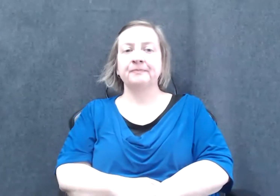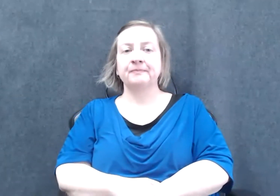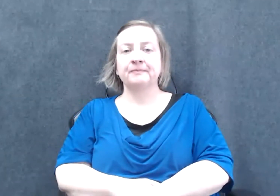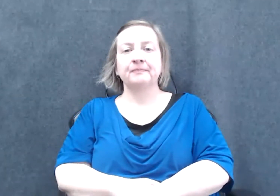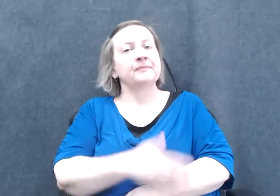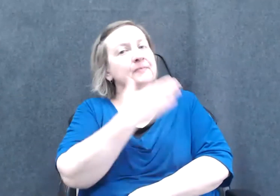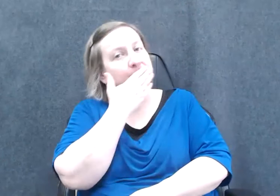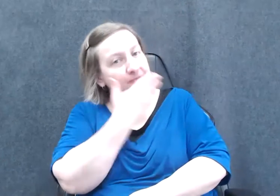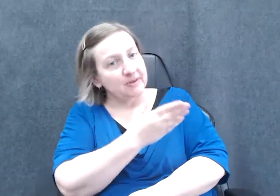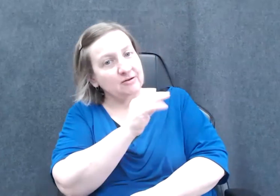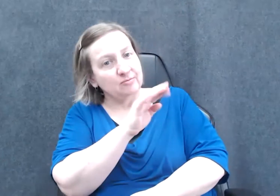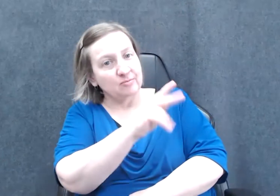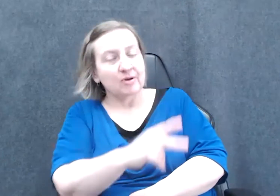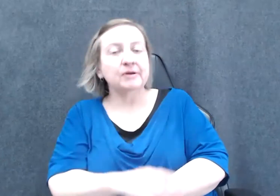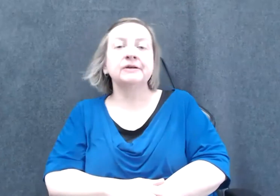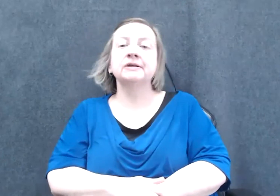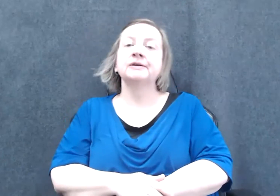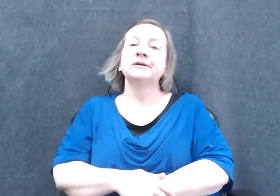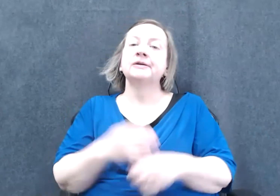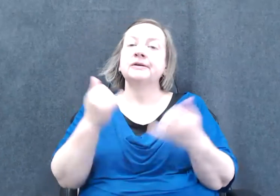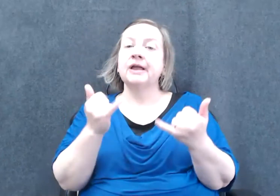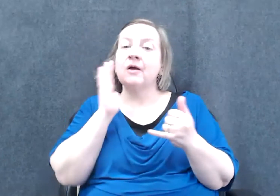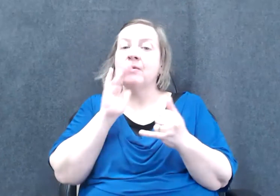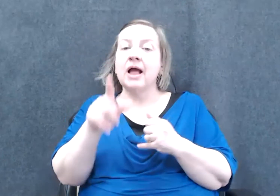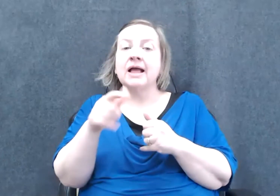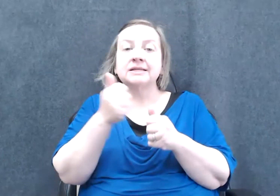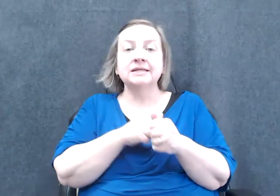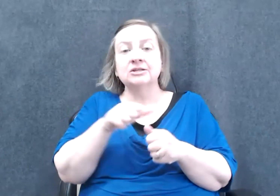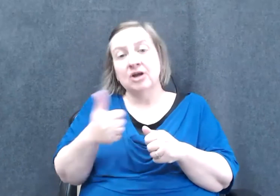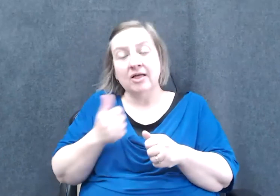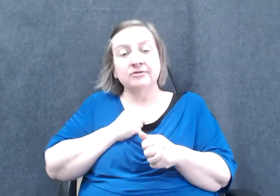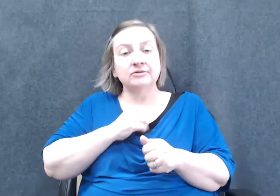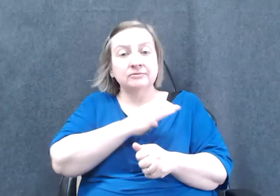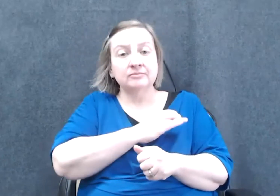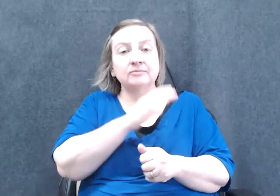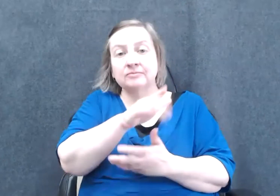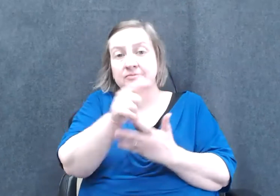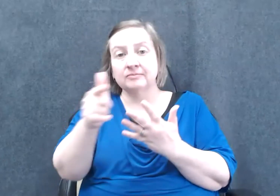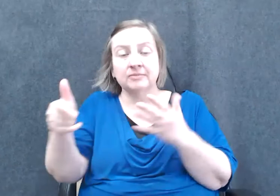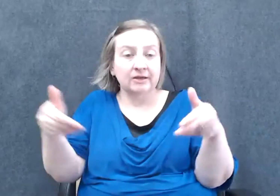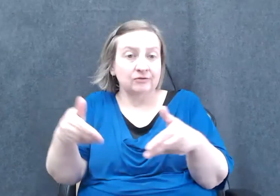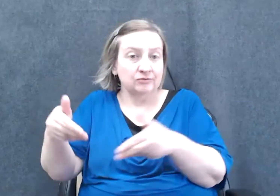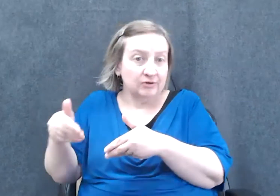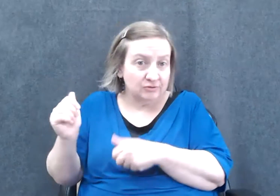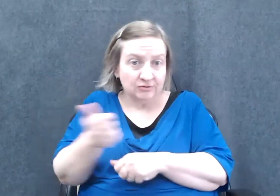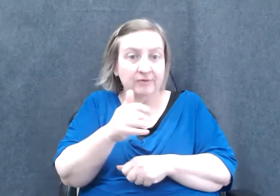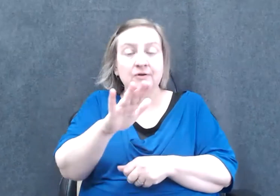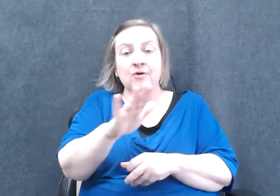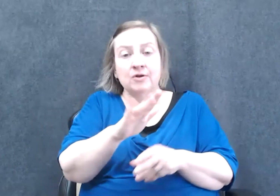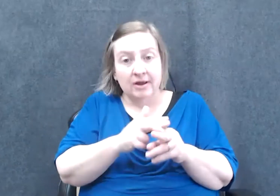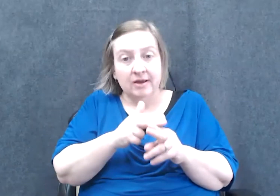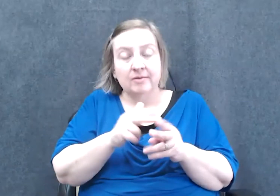Thank you, Mark. Now I'm going to ask each of our other steering committee members to briefly introduce yourselves, your name,